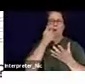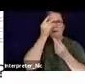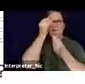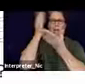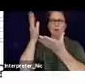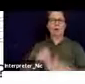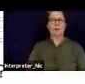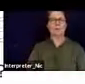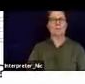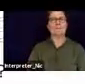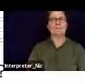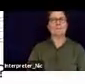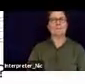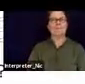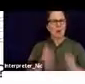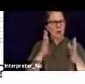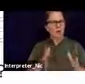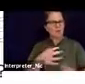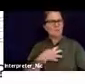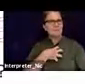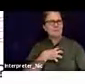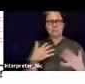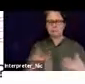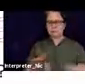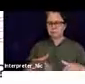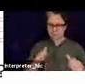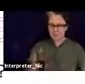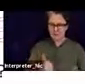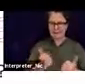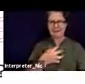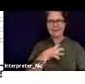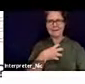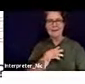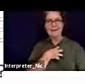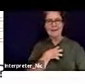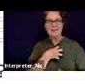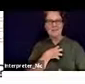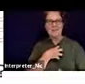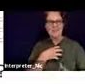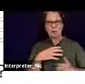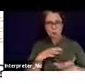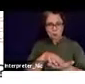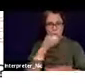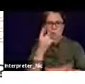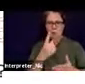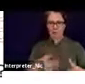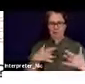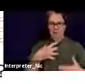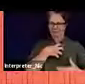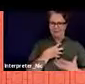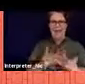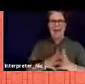So an awful lot of fear. And how do we help students to overcome these?